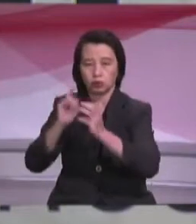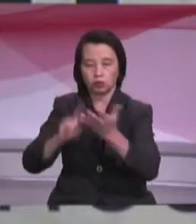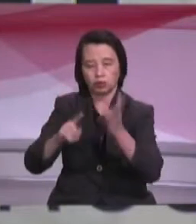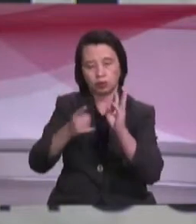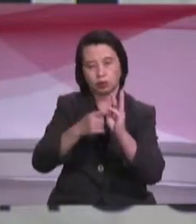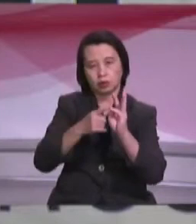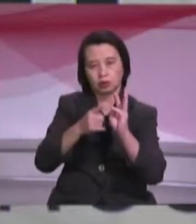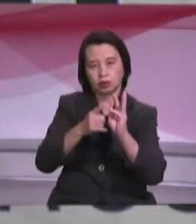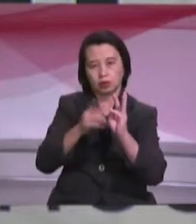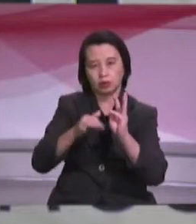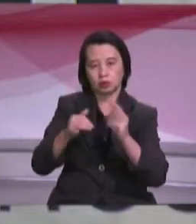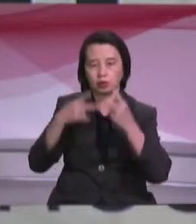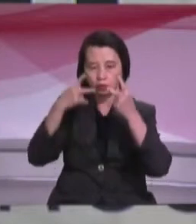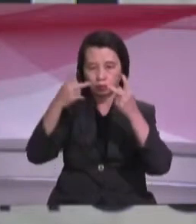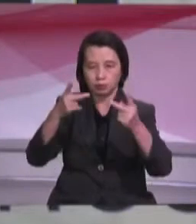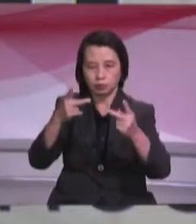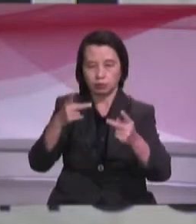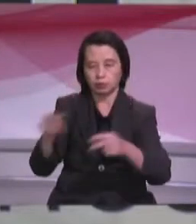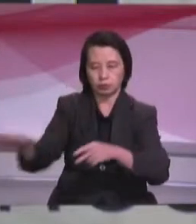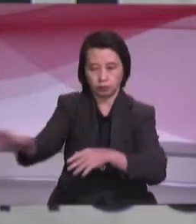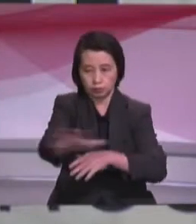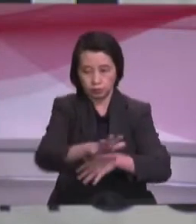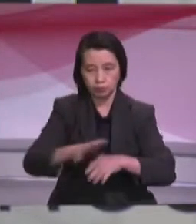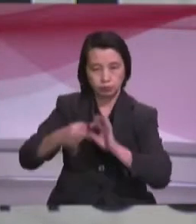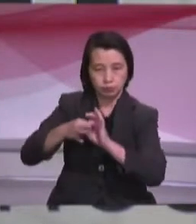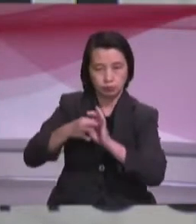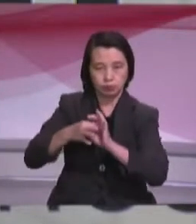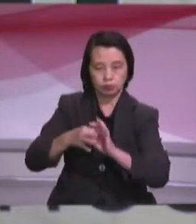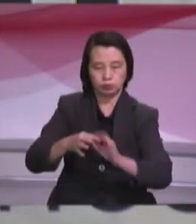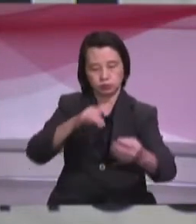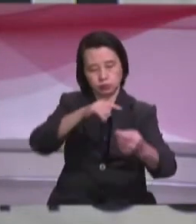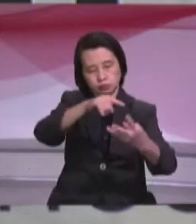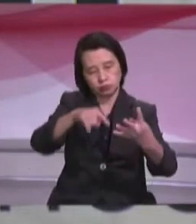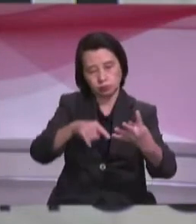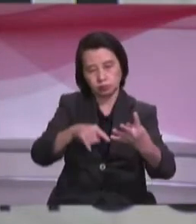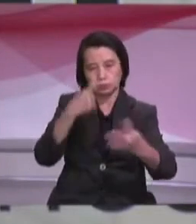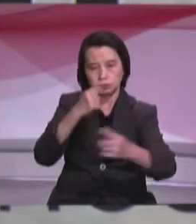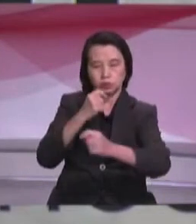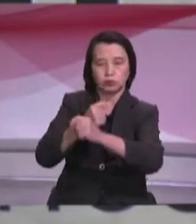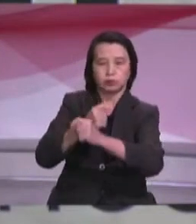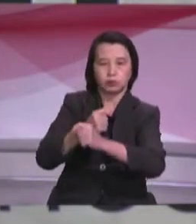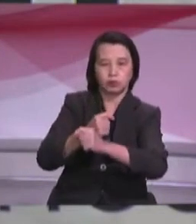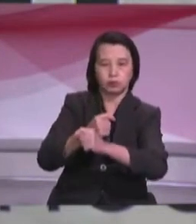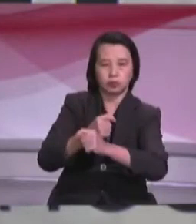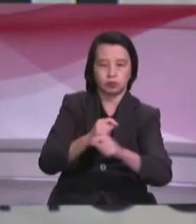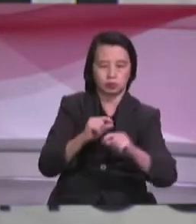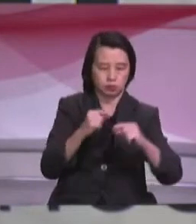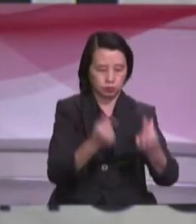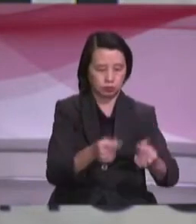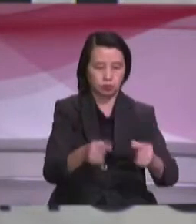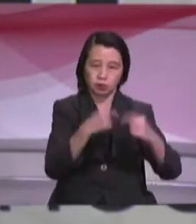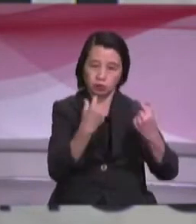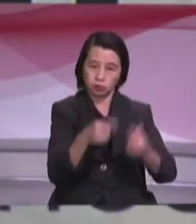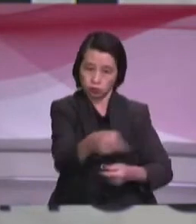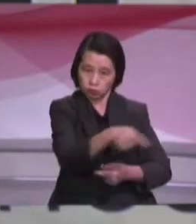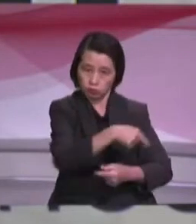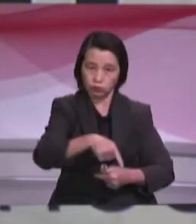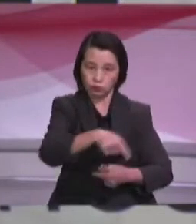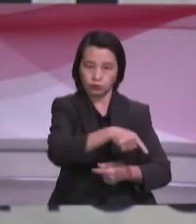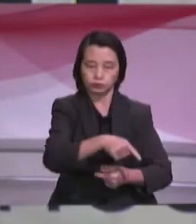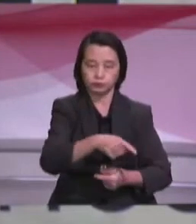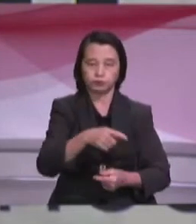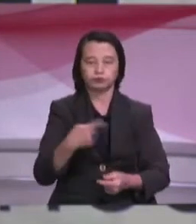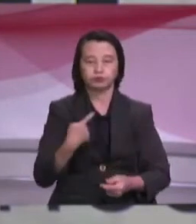last but not least is public empowerment. So the fourth strategy is basically to protect the vulnerable group. So what we have done is